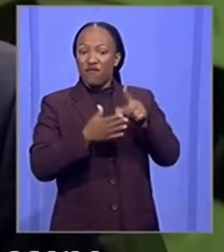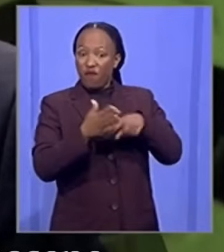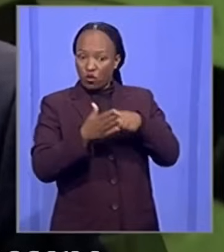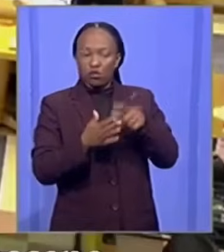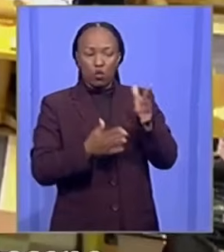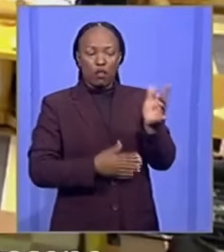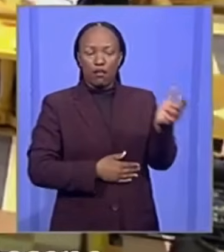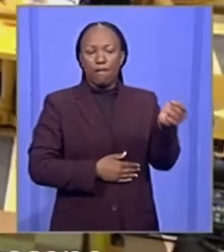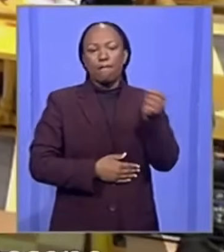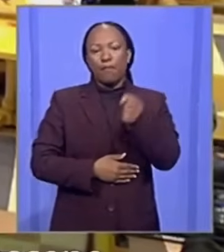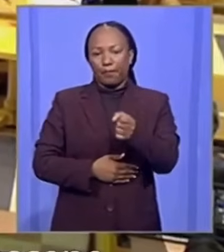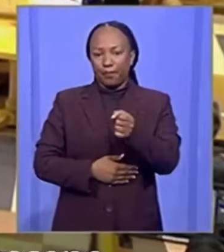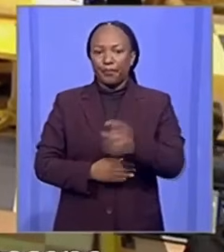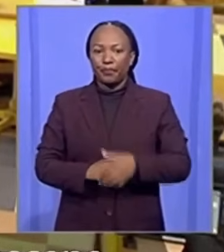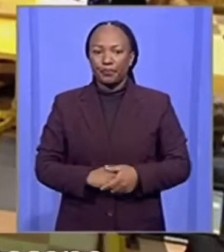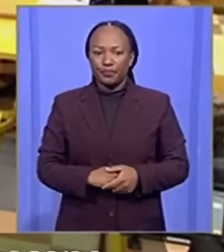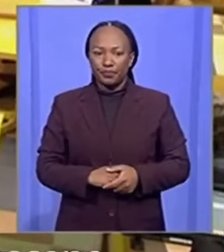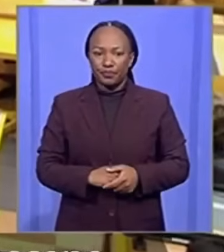votes.